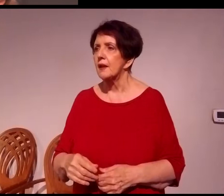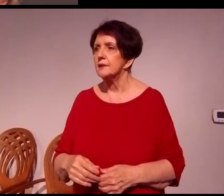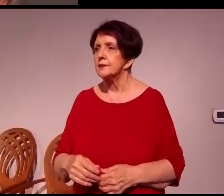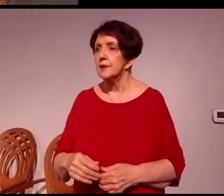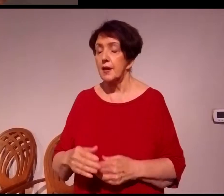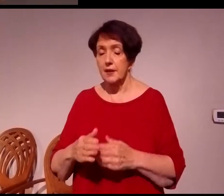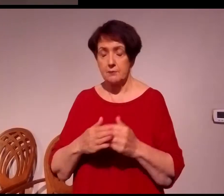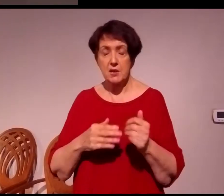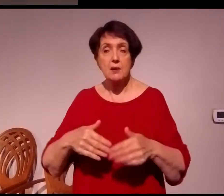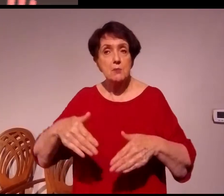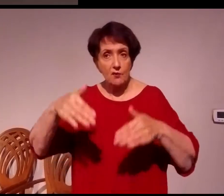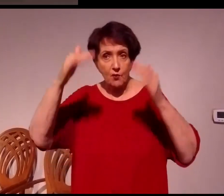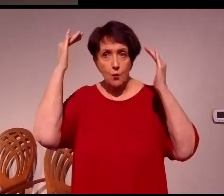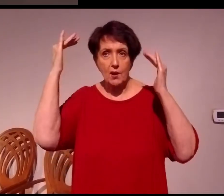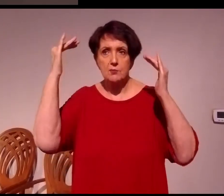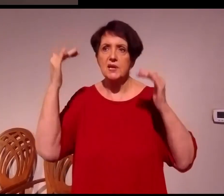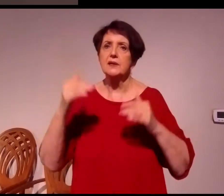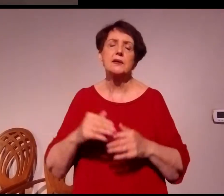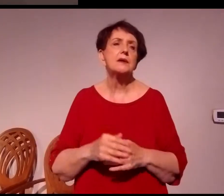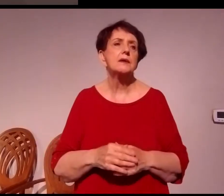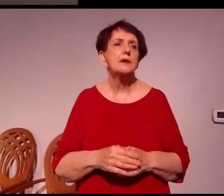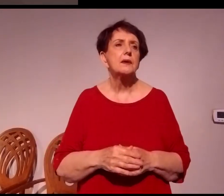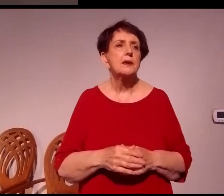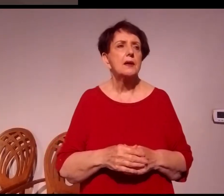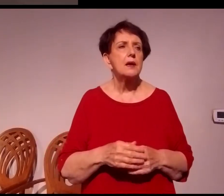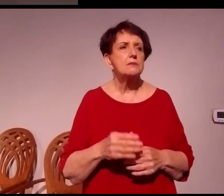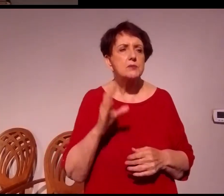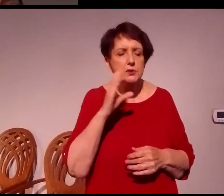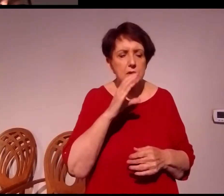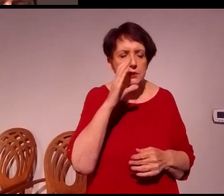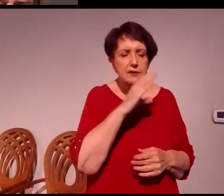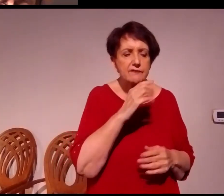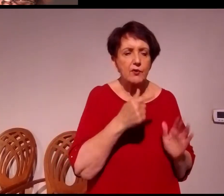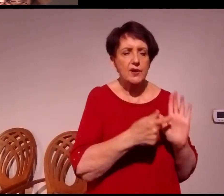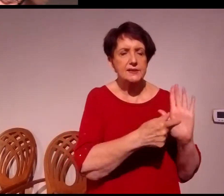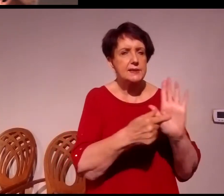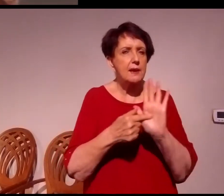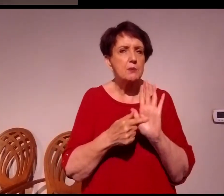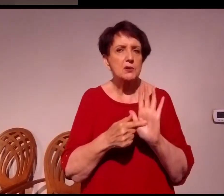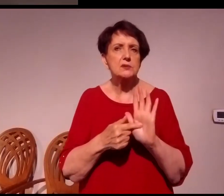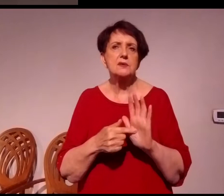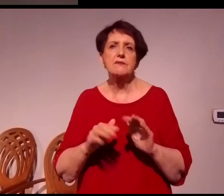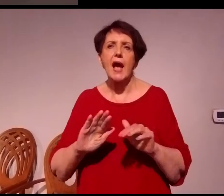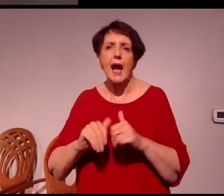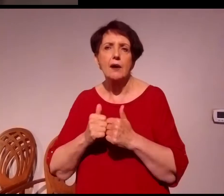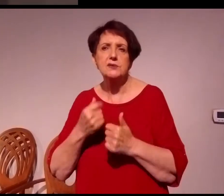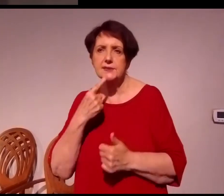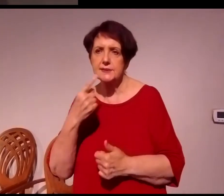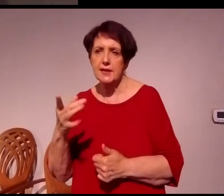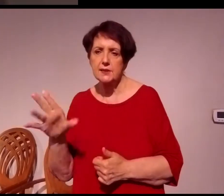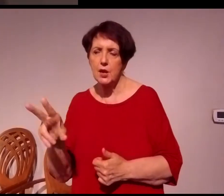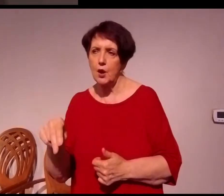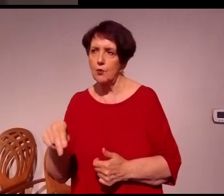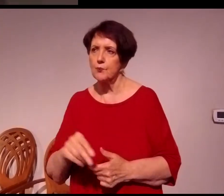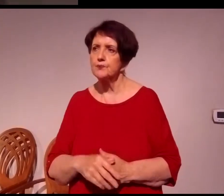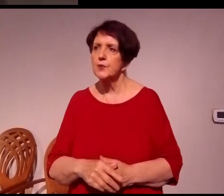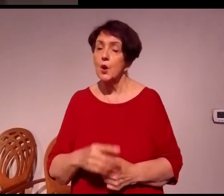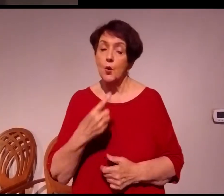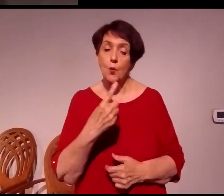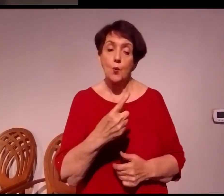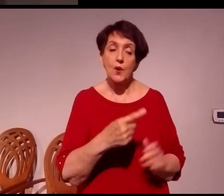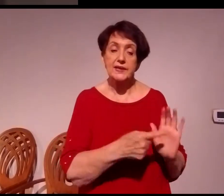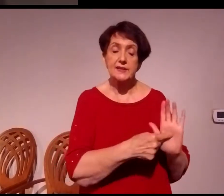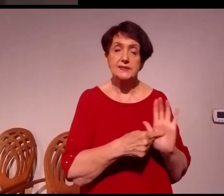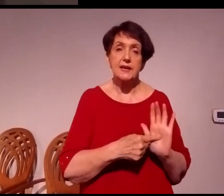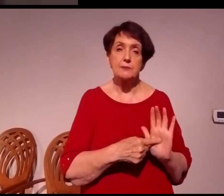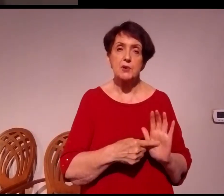pretty overwhelming. I was looking for examples of ways to say no, and one of the examples of ways to